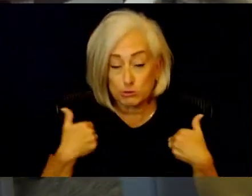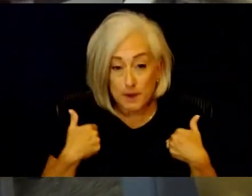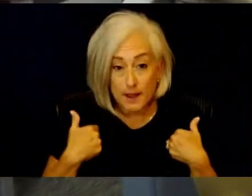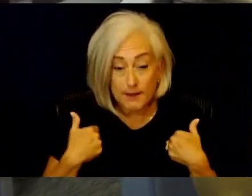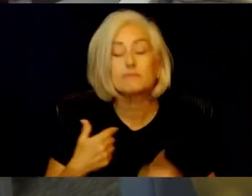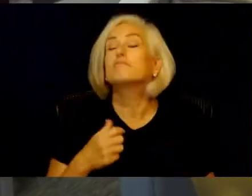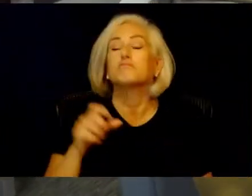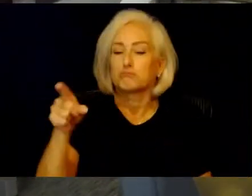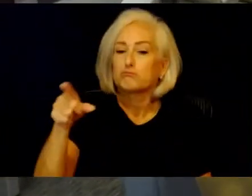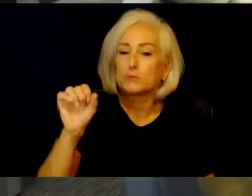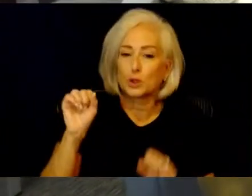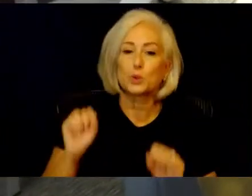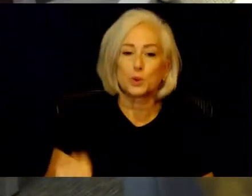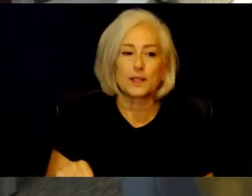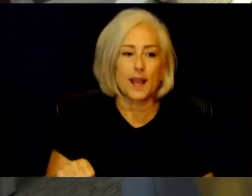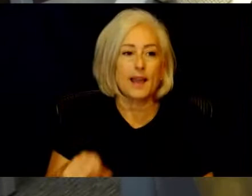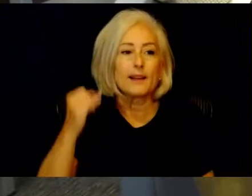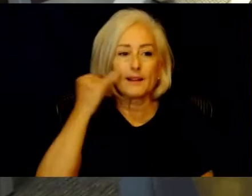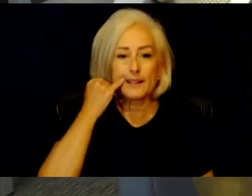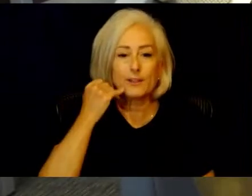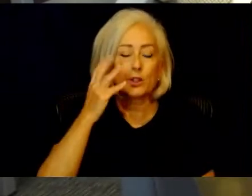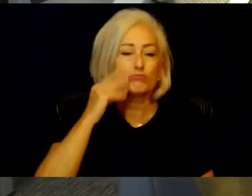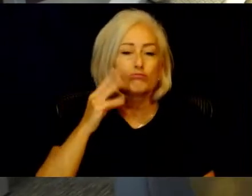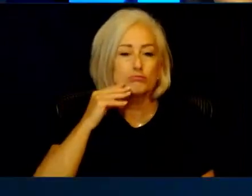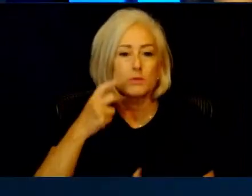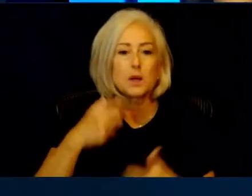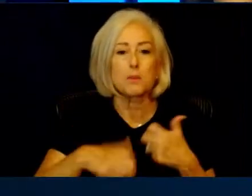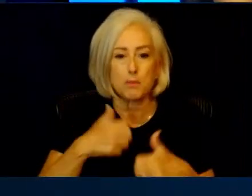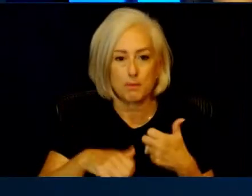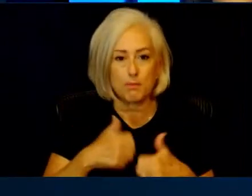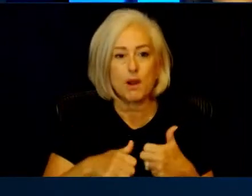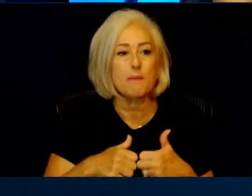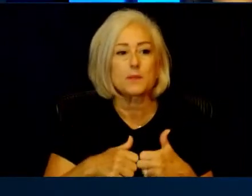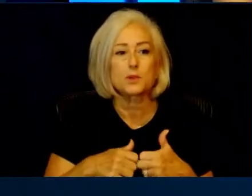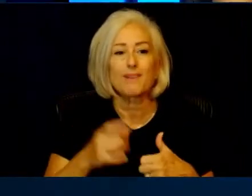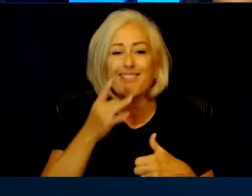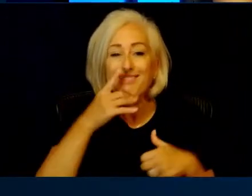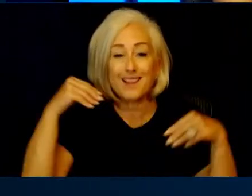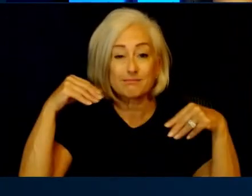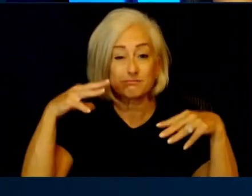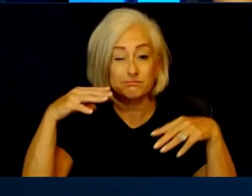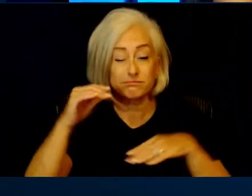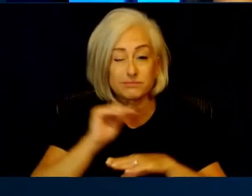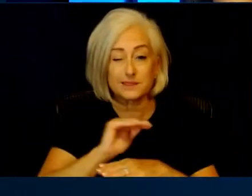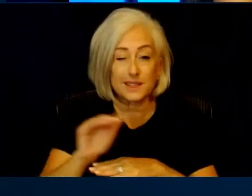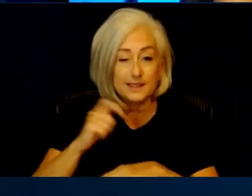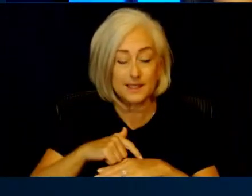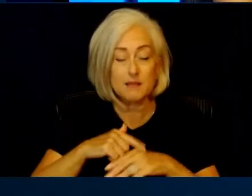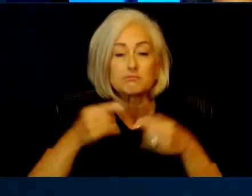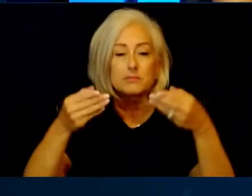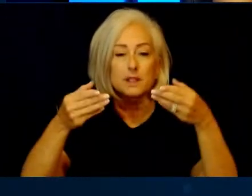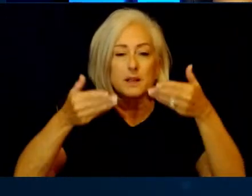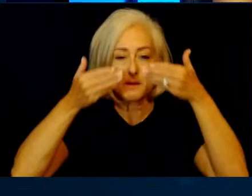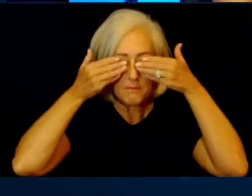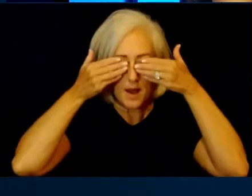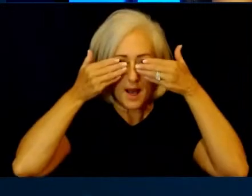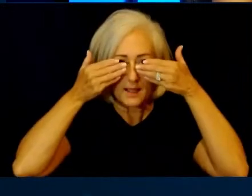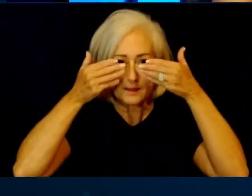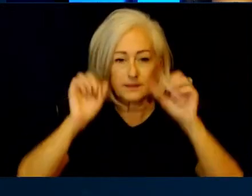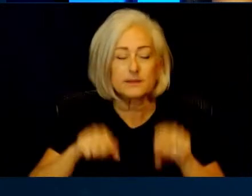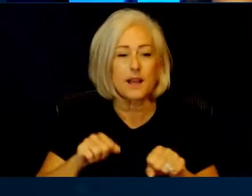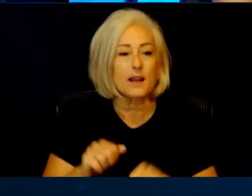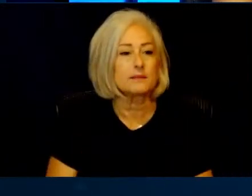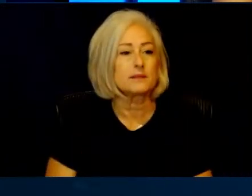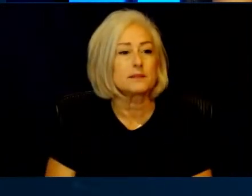or fall issues, then not. But otherwise, you should, yes. All right. Alexis, another question? Yes, another question for Dr. Luthra. Laura writes that